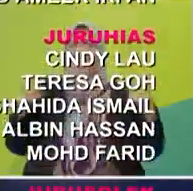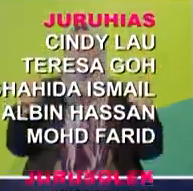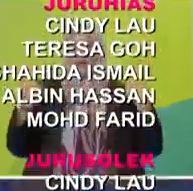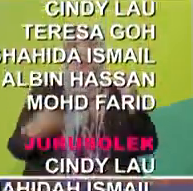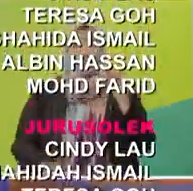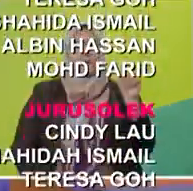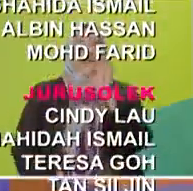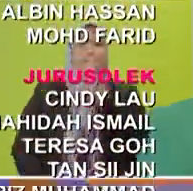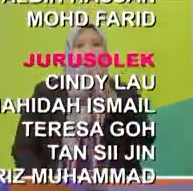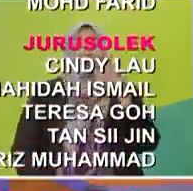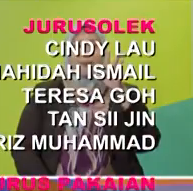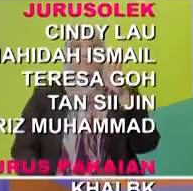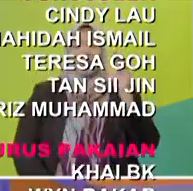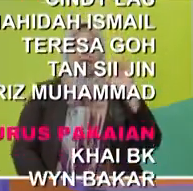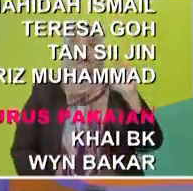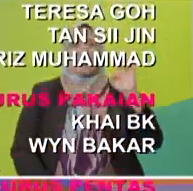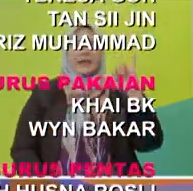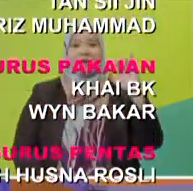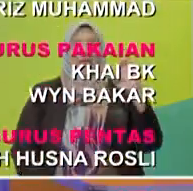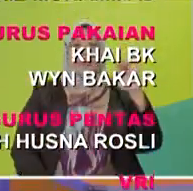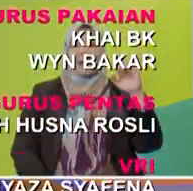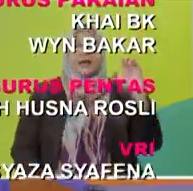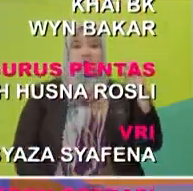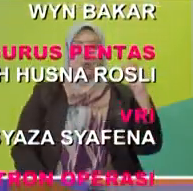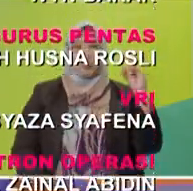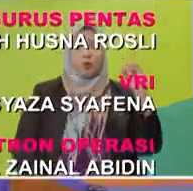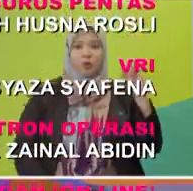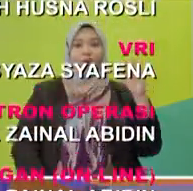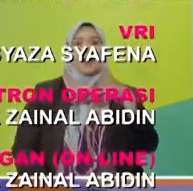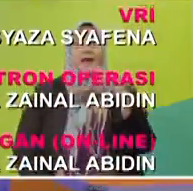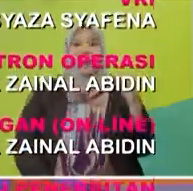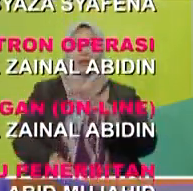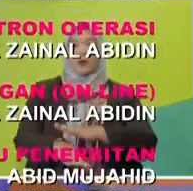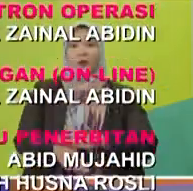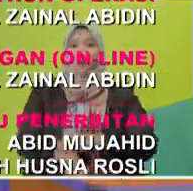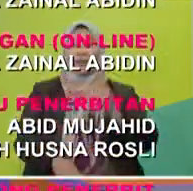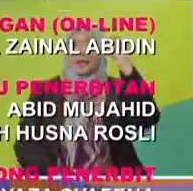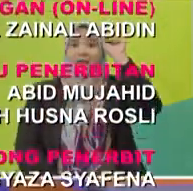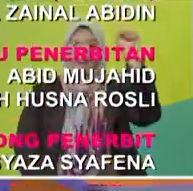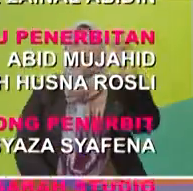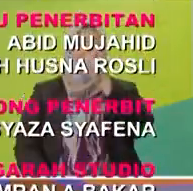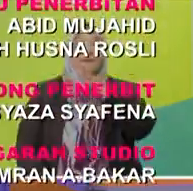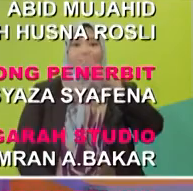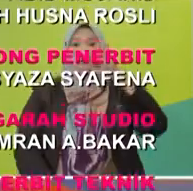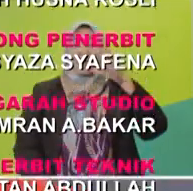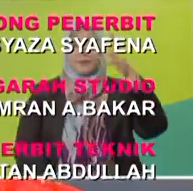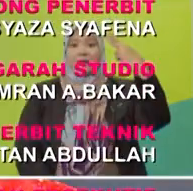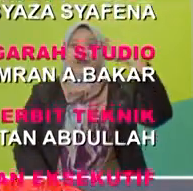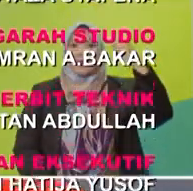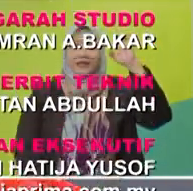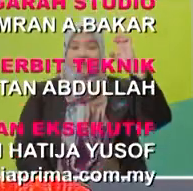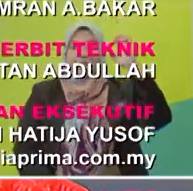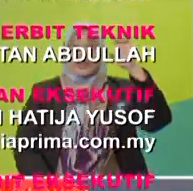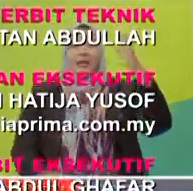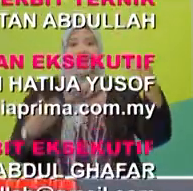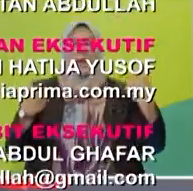E-I-E-I-O. And on his farm he had some chicks, E-I-E-I-O. With a cluck cluck here